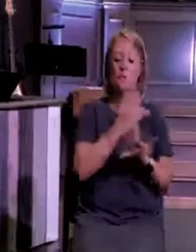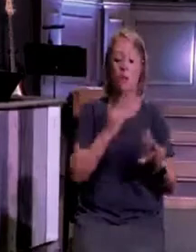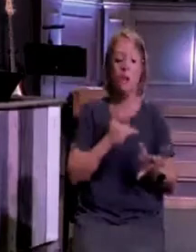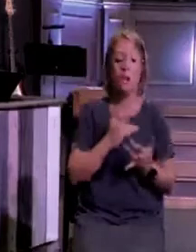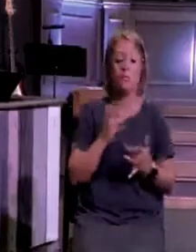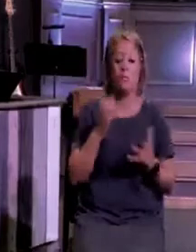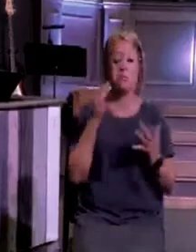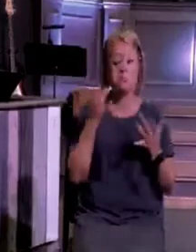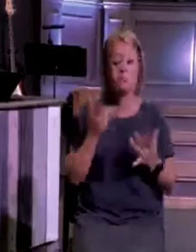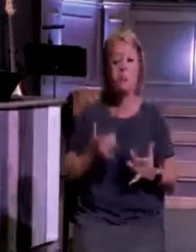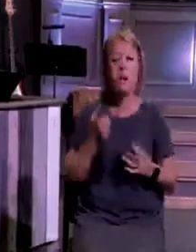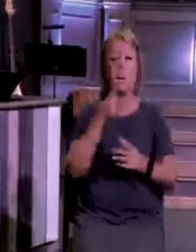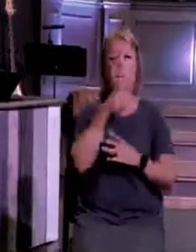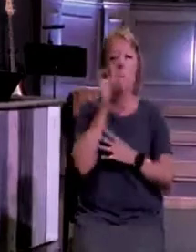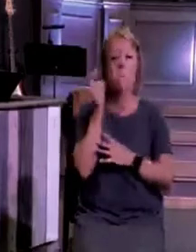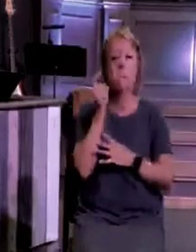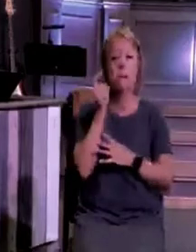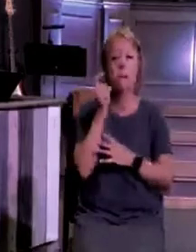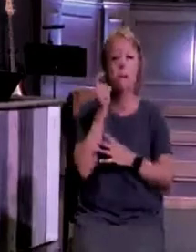that when they would even